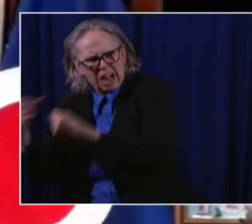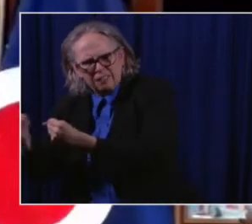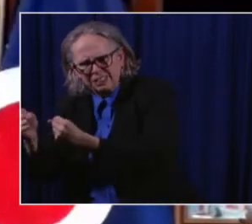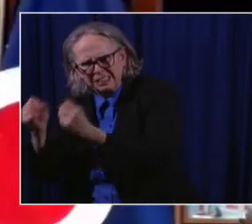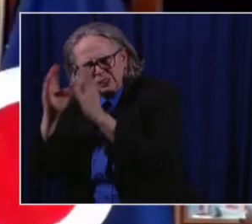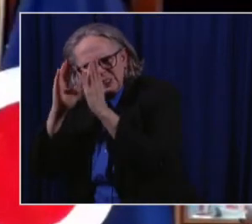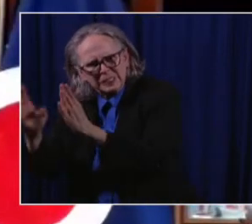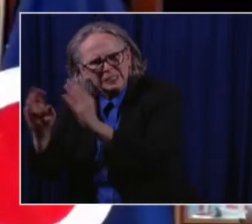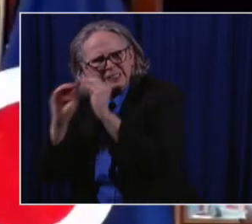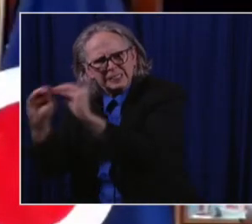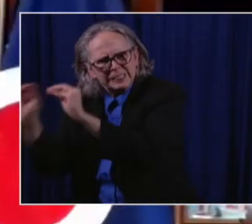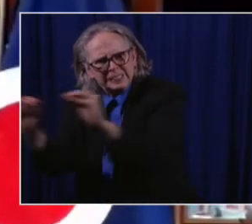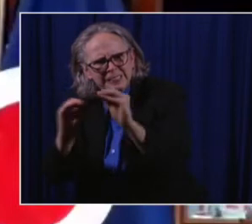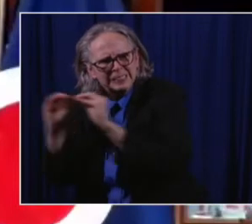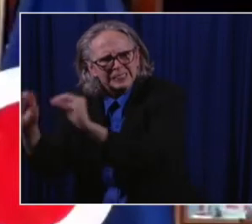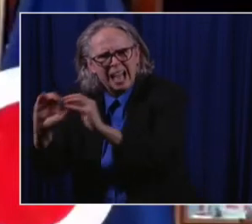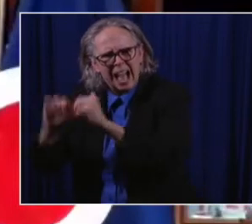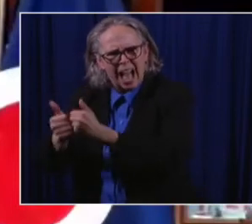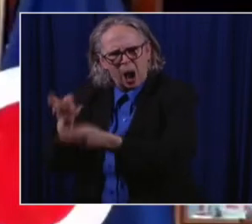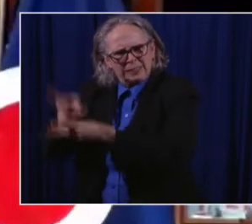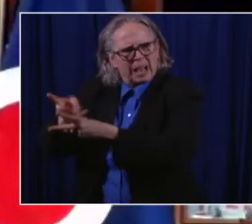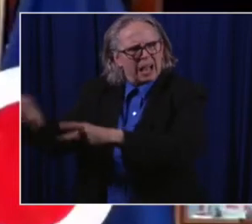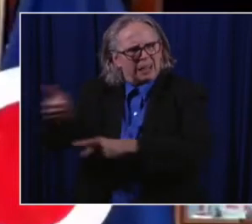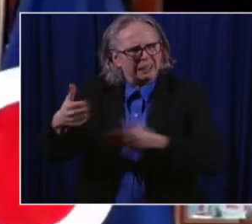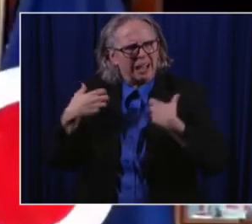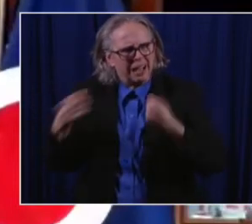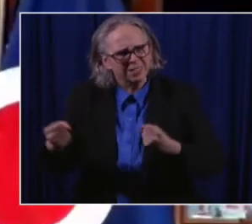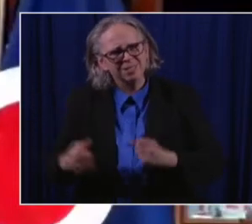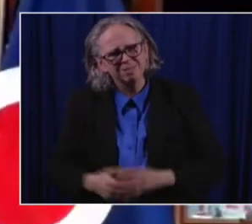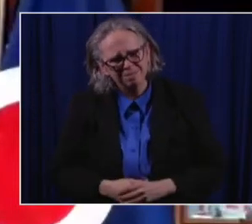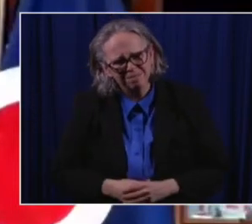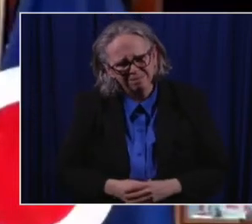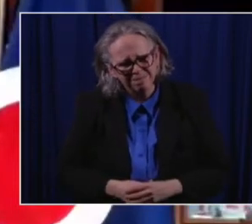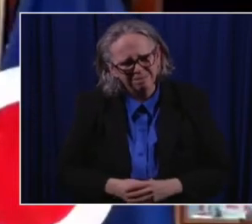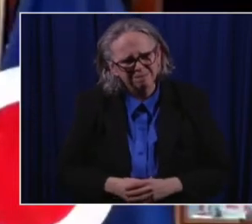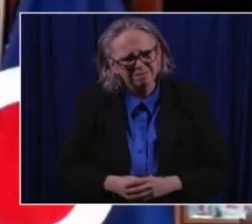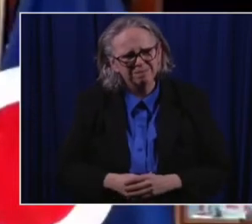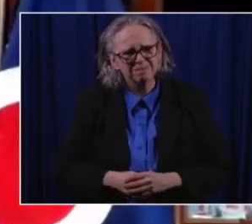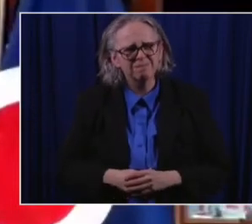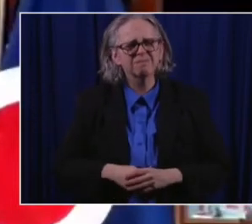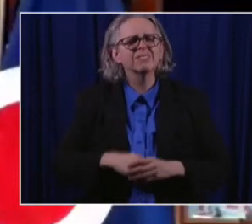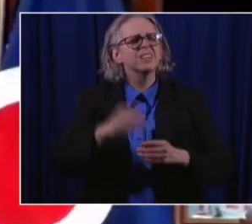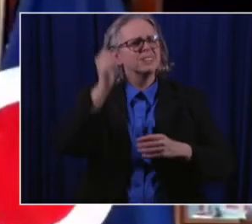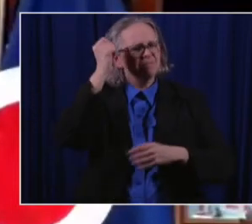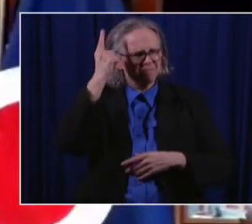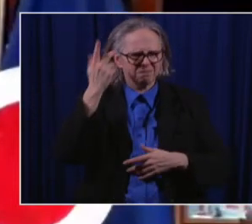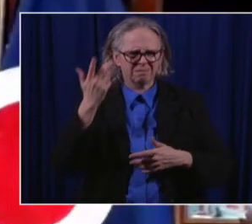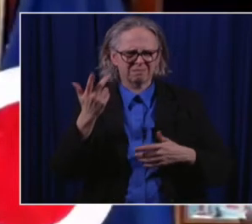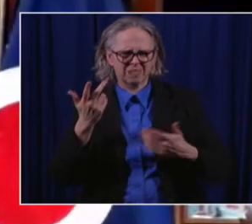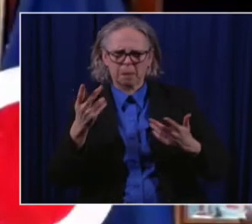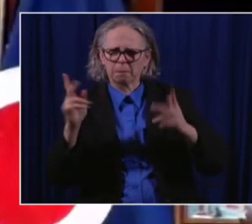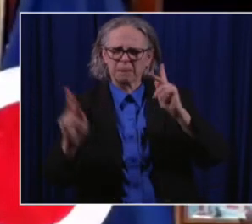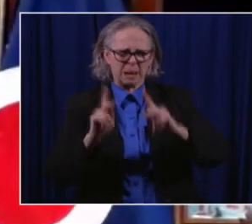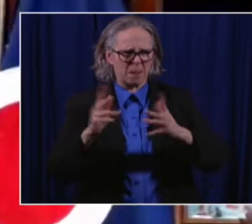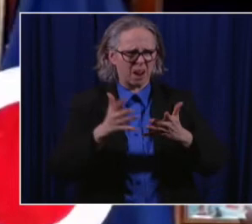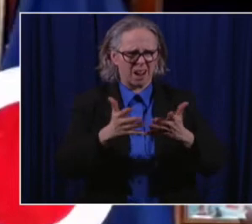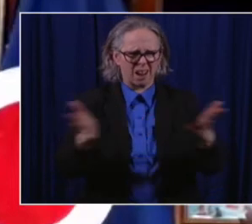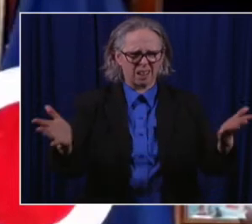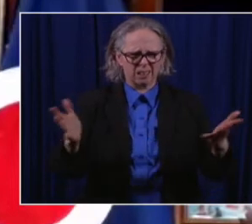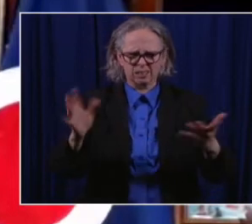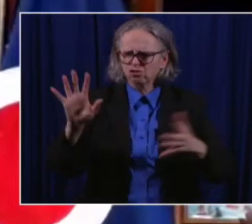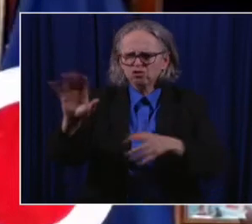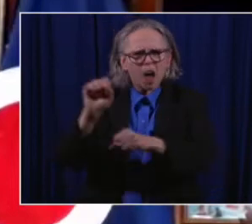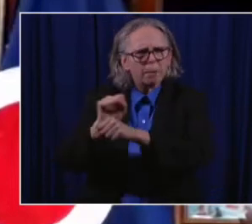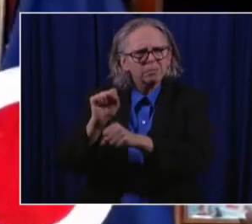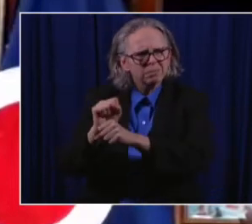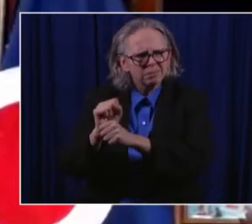about what's happening to people with the jobs and the workforce. And last week we had some good news that